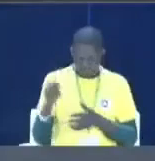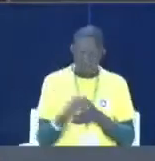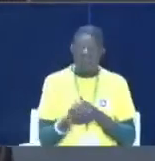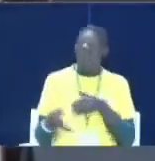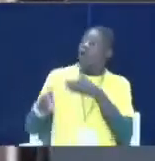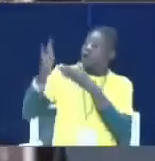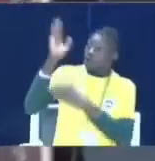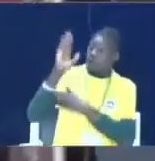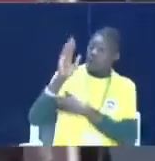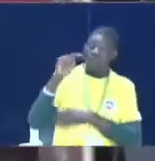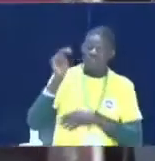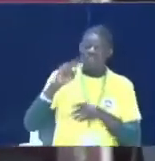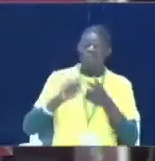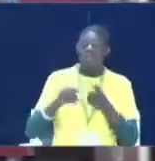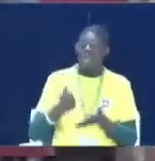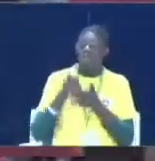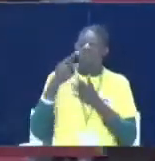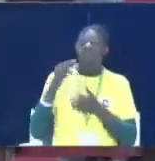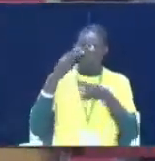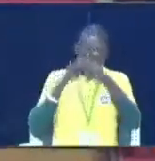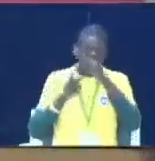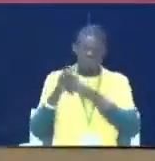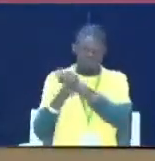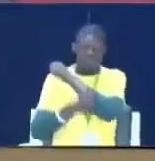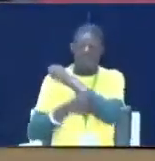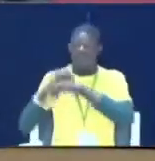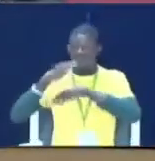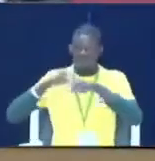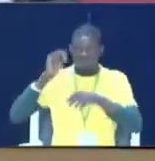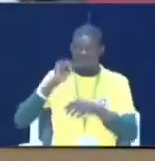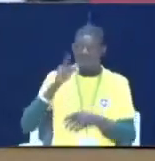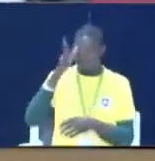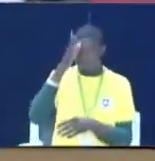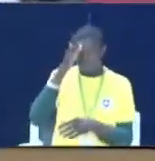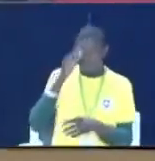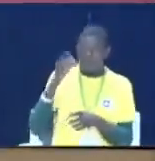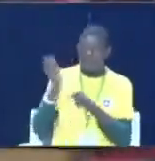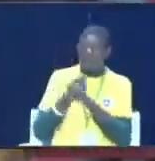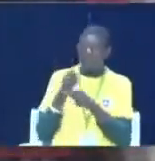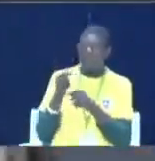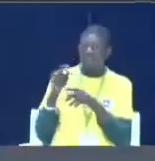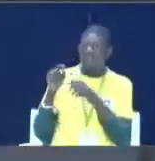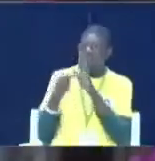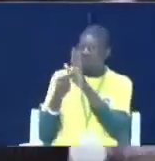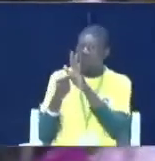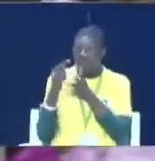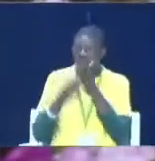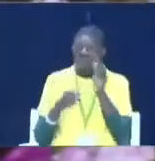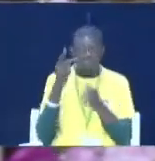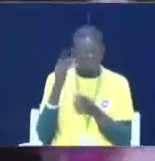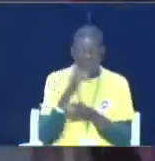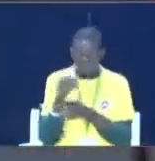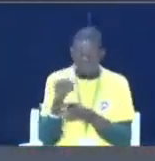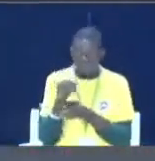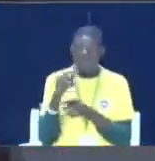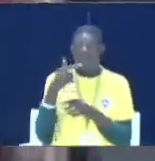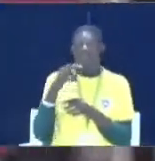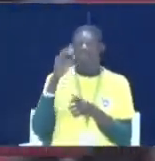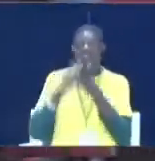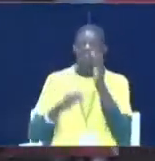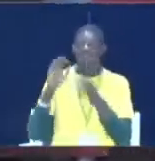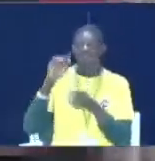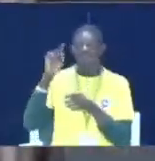God needed to help the vision of Abraham. He called him. He said, Baba, come, let me take you. Let me show you what I'm saying. Genesis chapter 15,